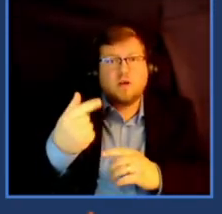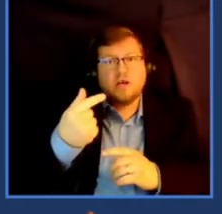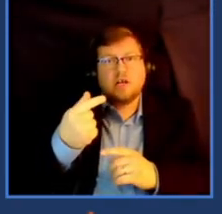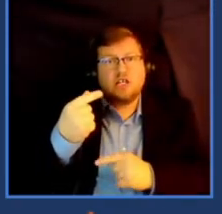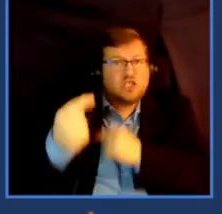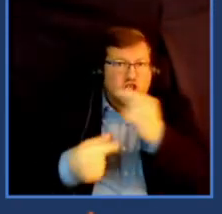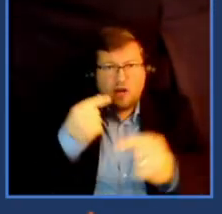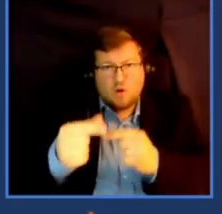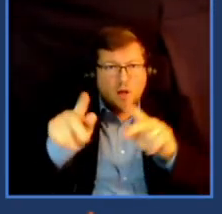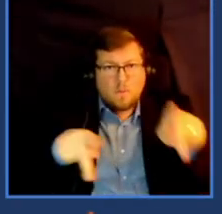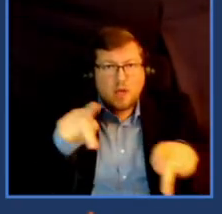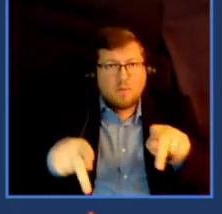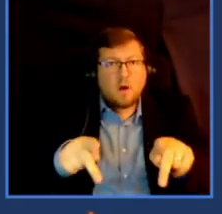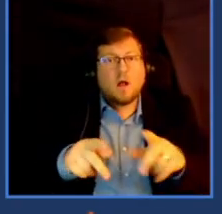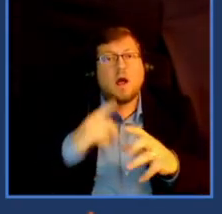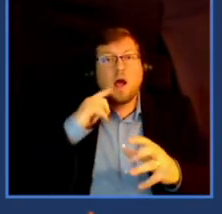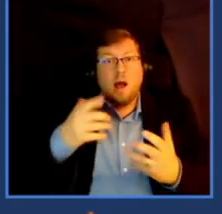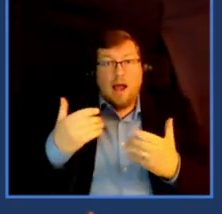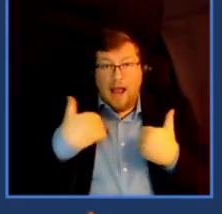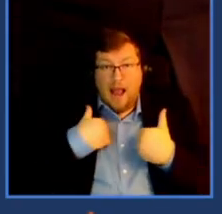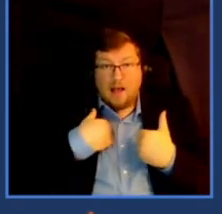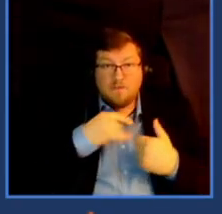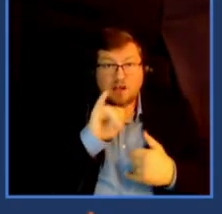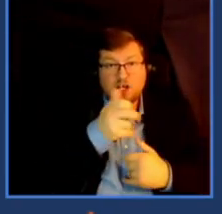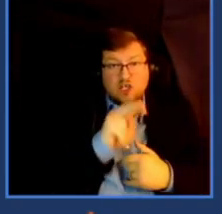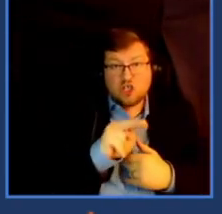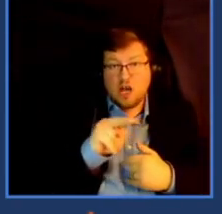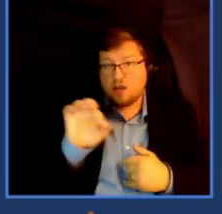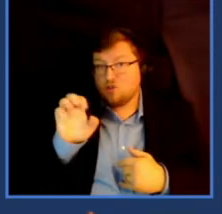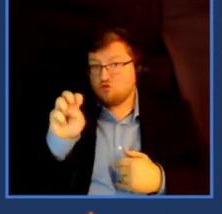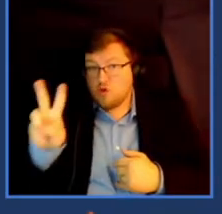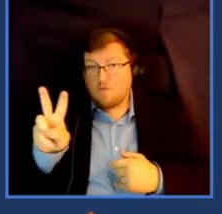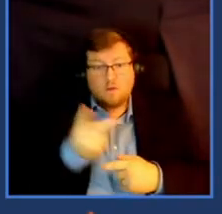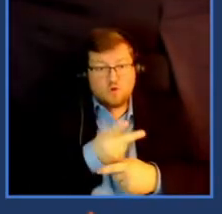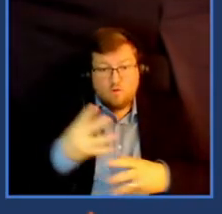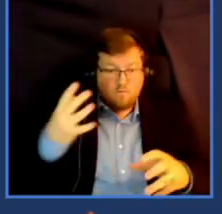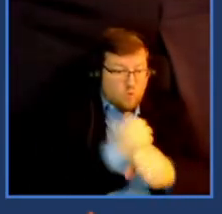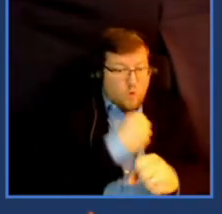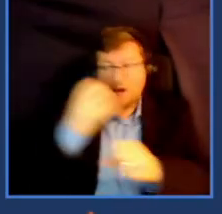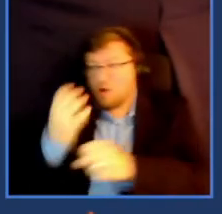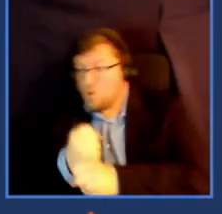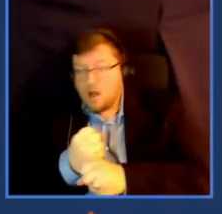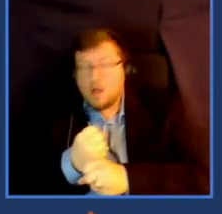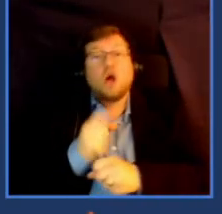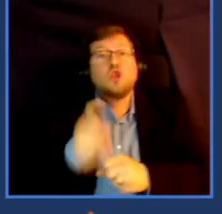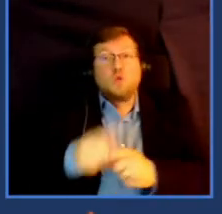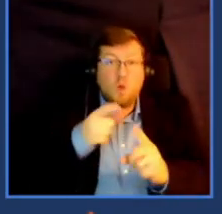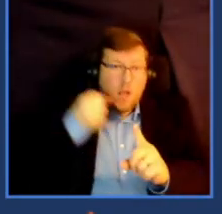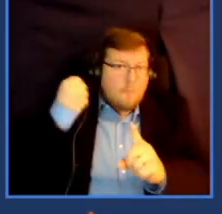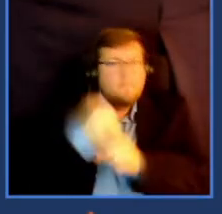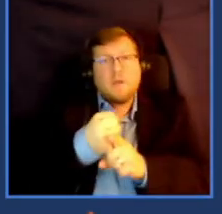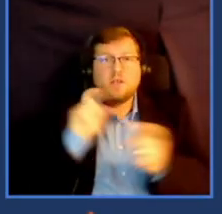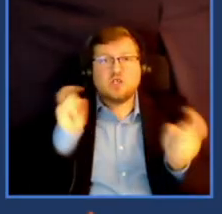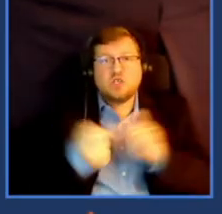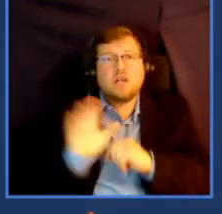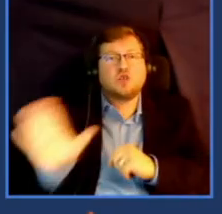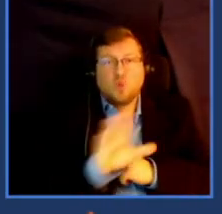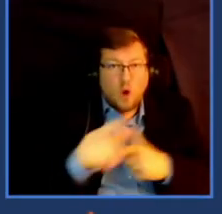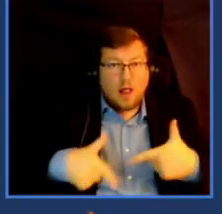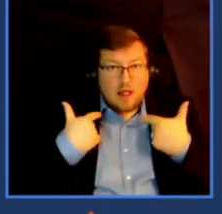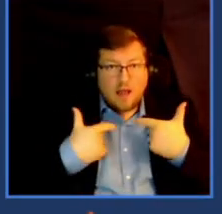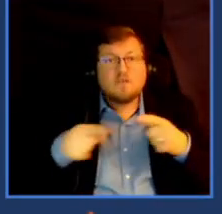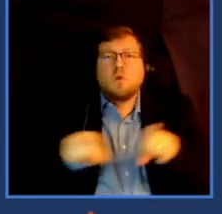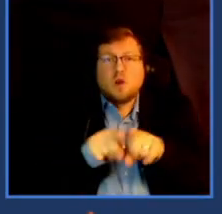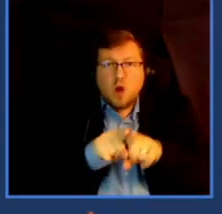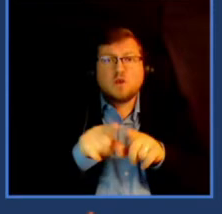electing John and the Reverend, you can make an immediate difference in your own lives, the lives of the people all across this